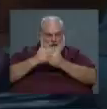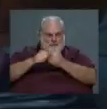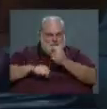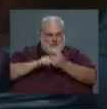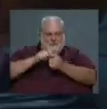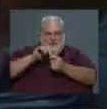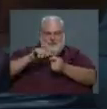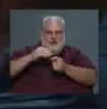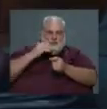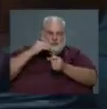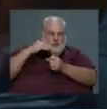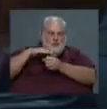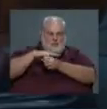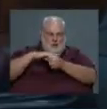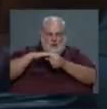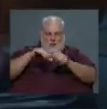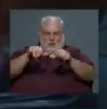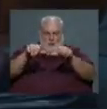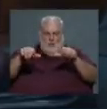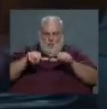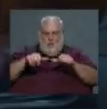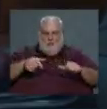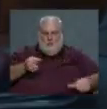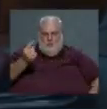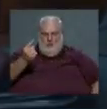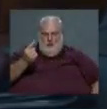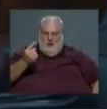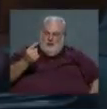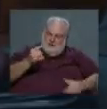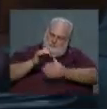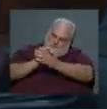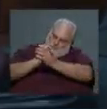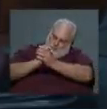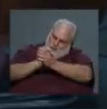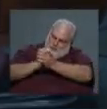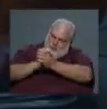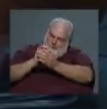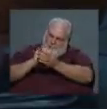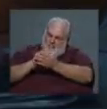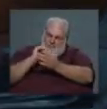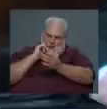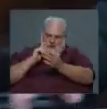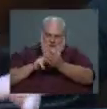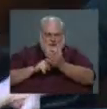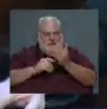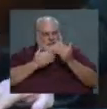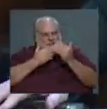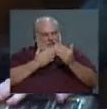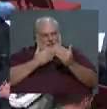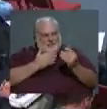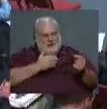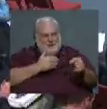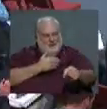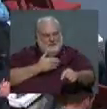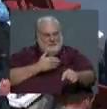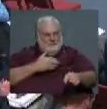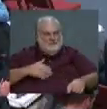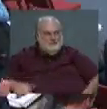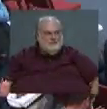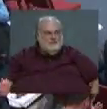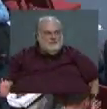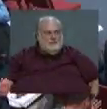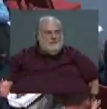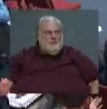those neighborhoods in Ward 1. And so I wanted to recognize Irma and congratulate her on that recognition. Thank you, and thank you for being there. You're welcome.